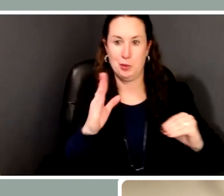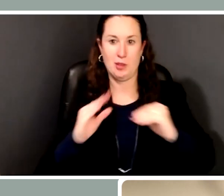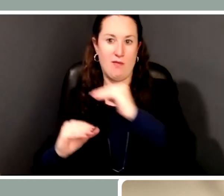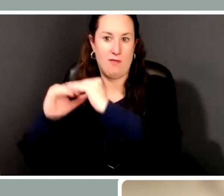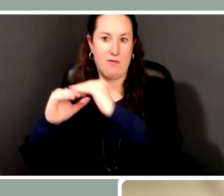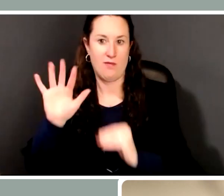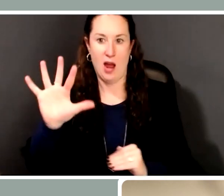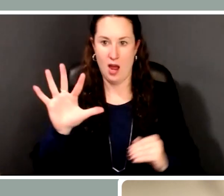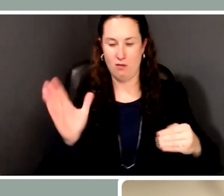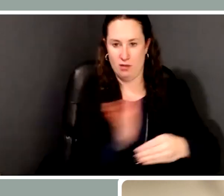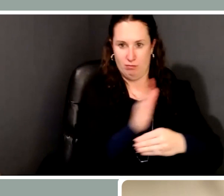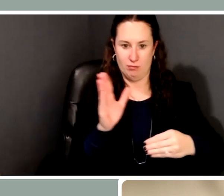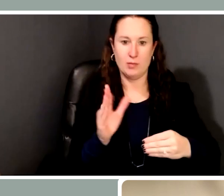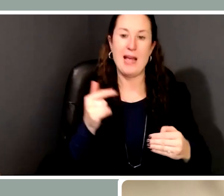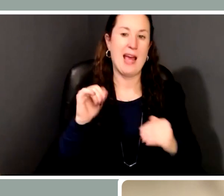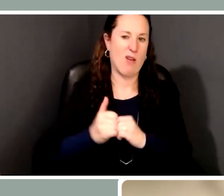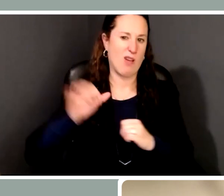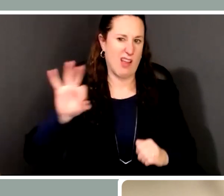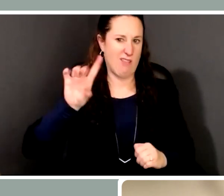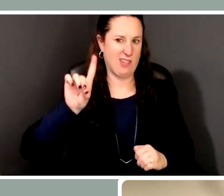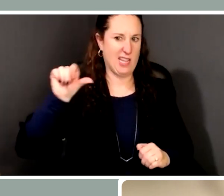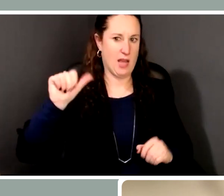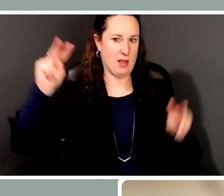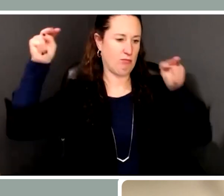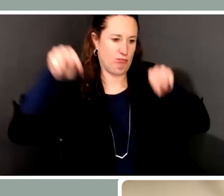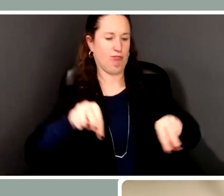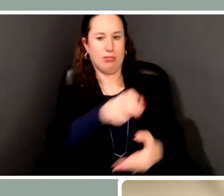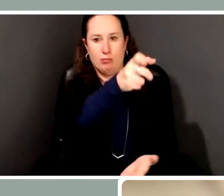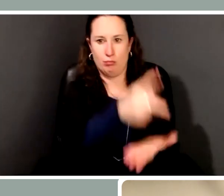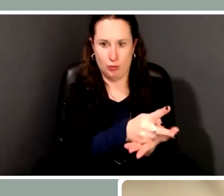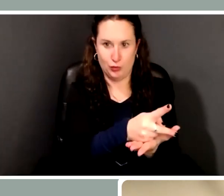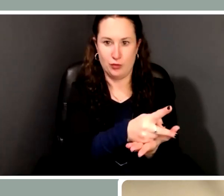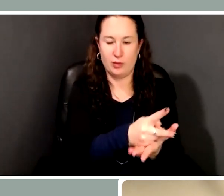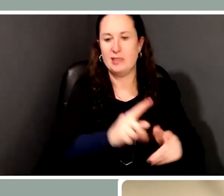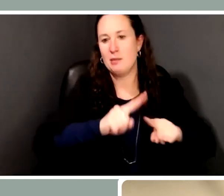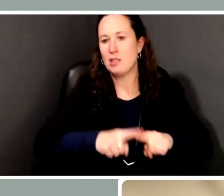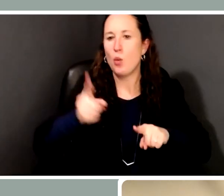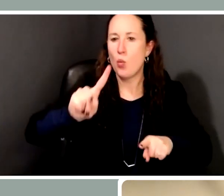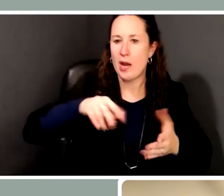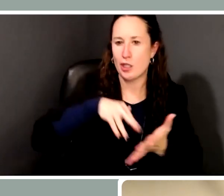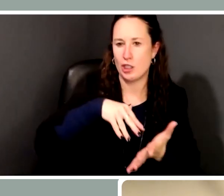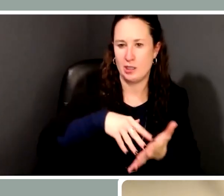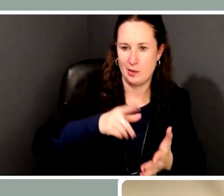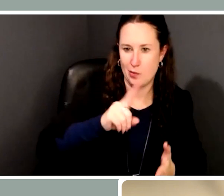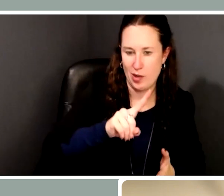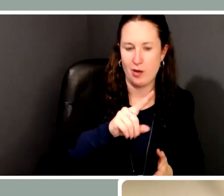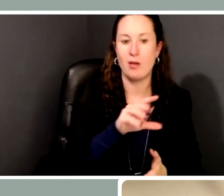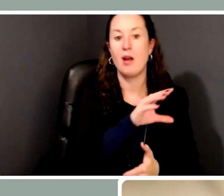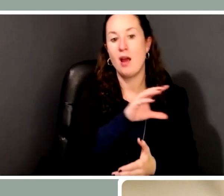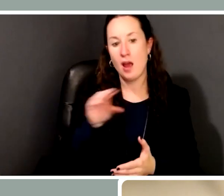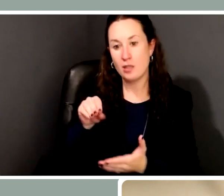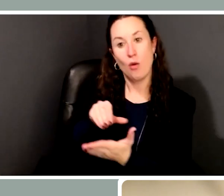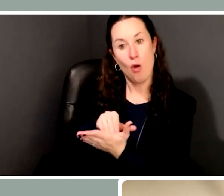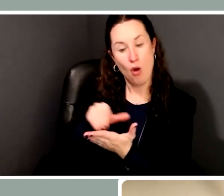the drug. They approve the drug typically based on the setting in which they were studied. And there are often,